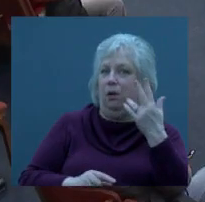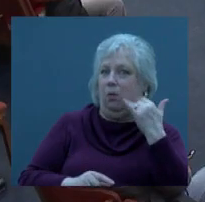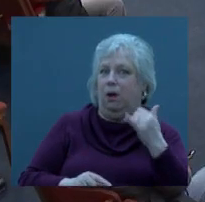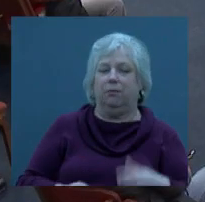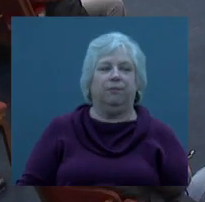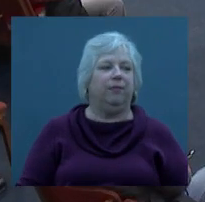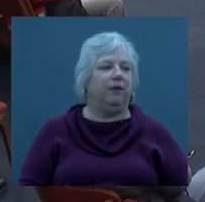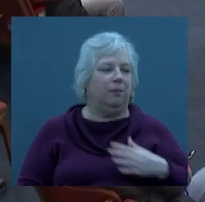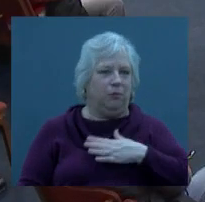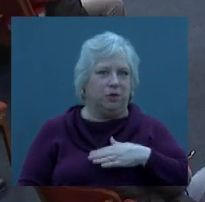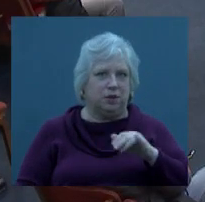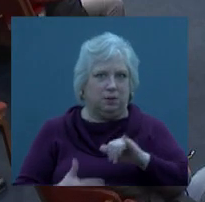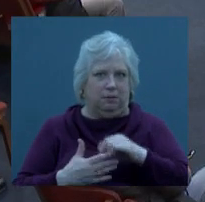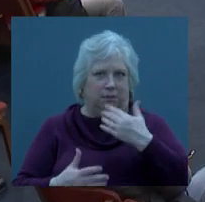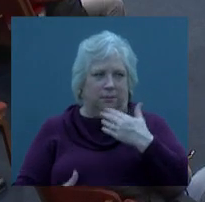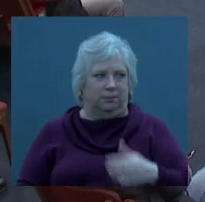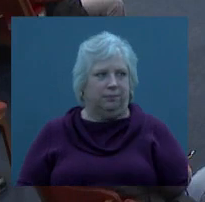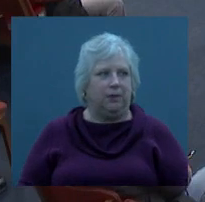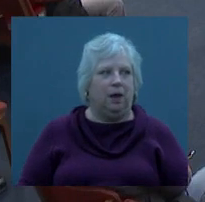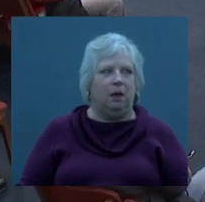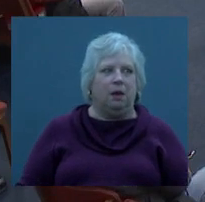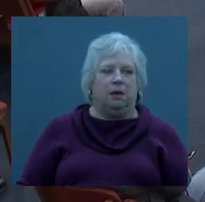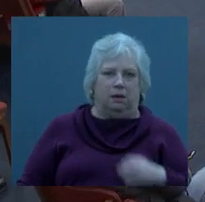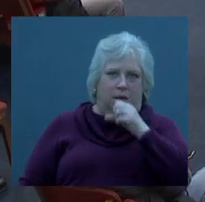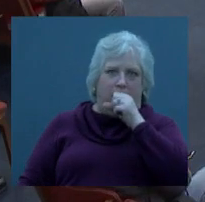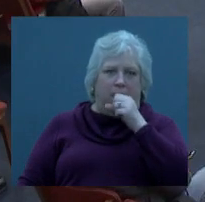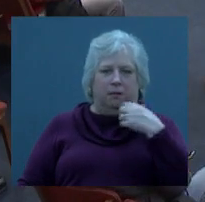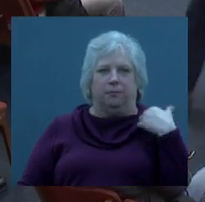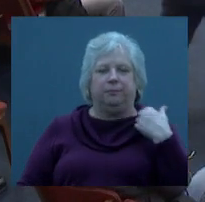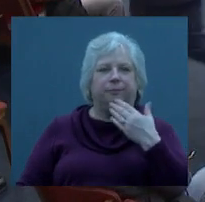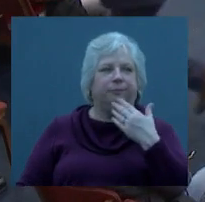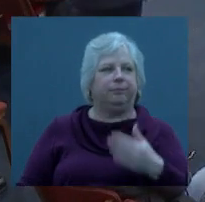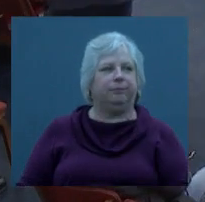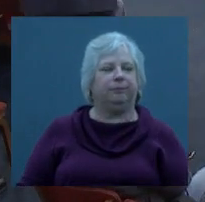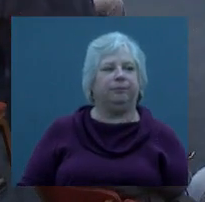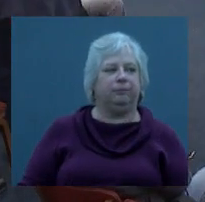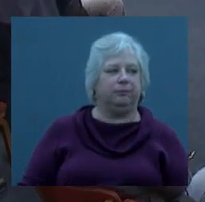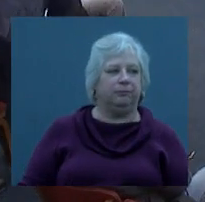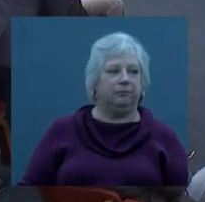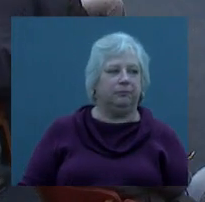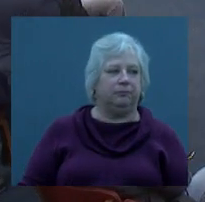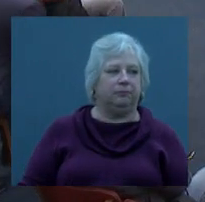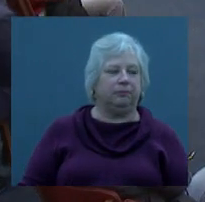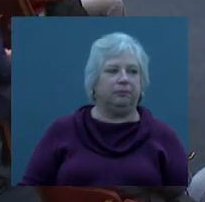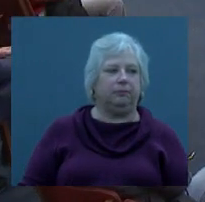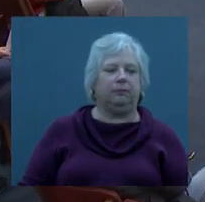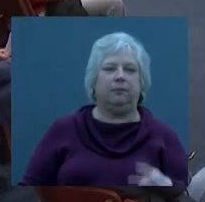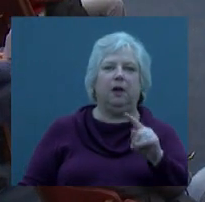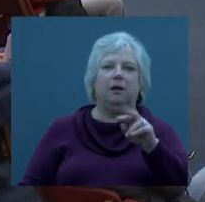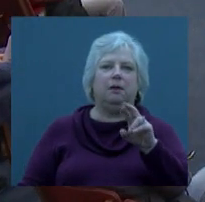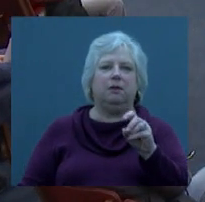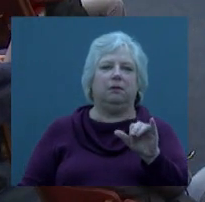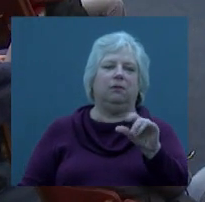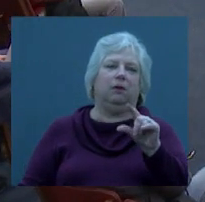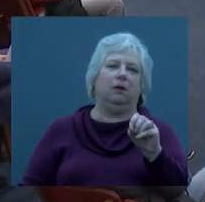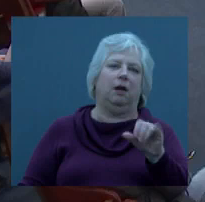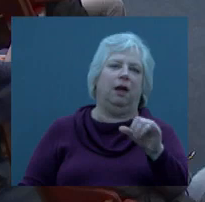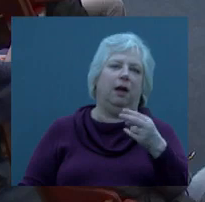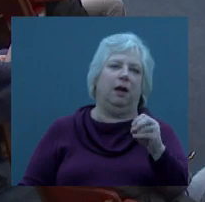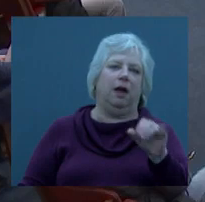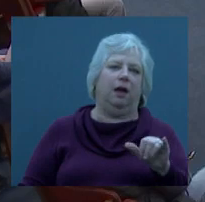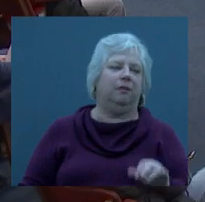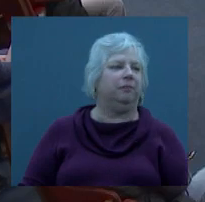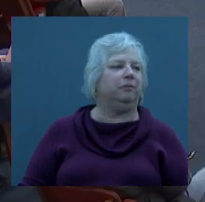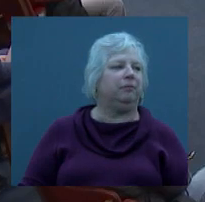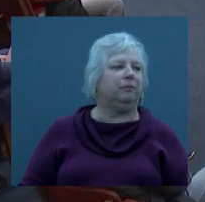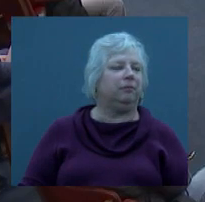that. Thank you. Thank you Thank you. for now. Troy Leahy has a comment he'd like to